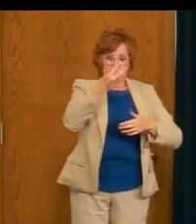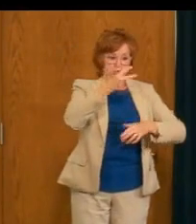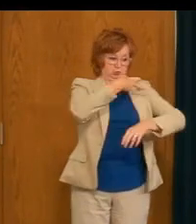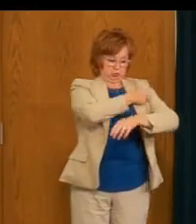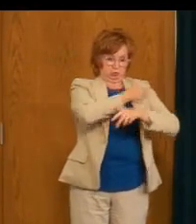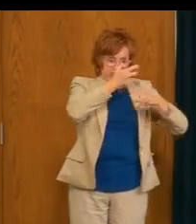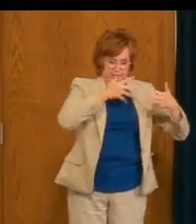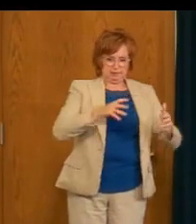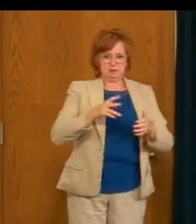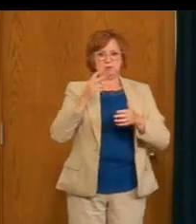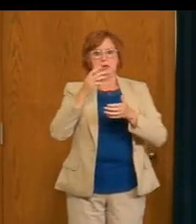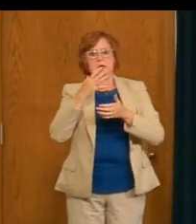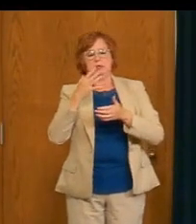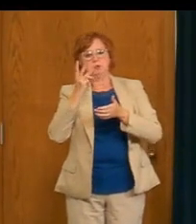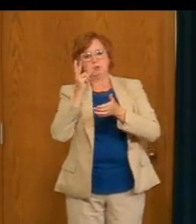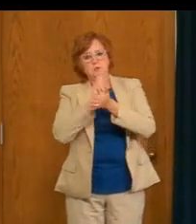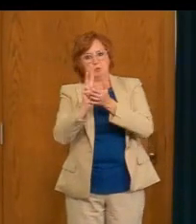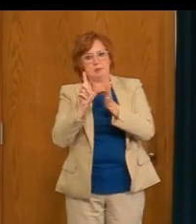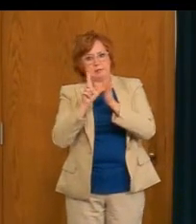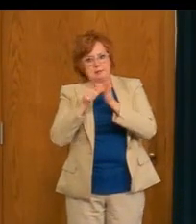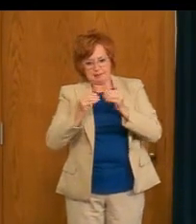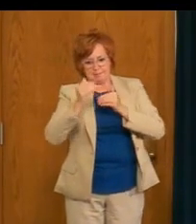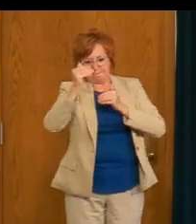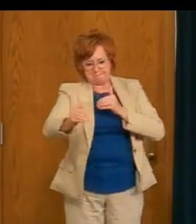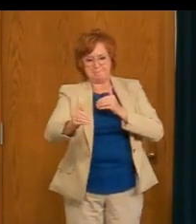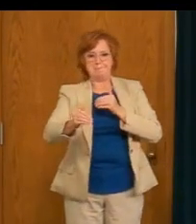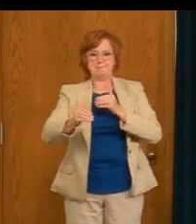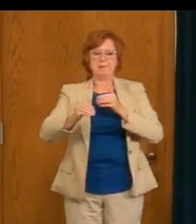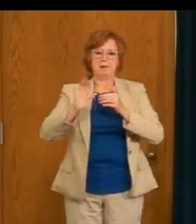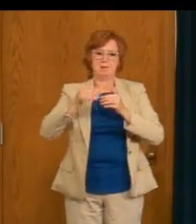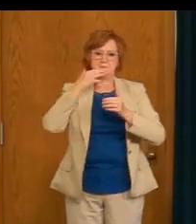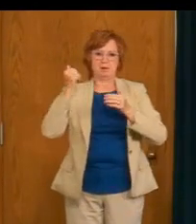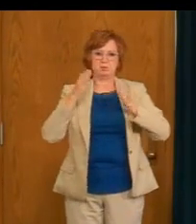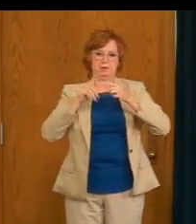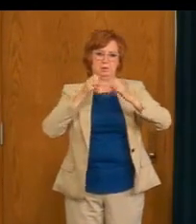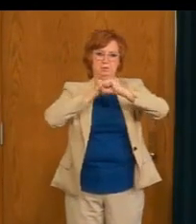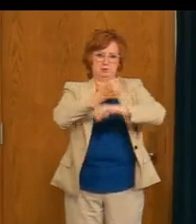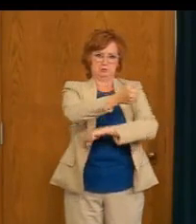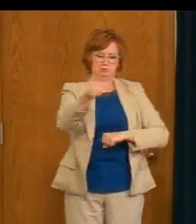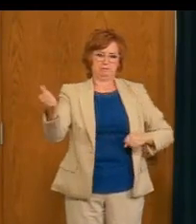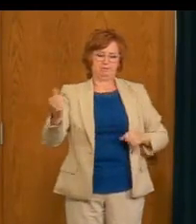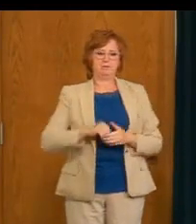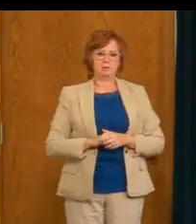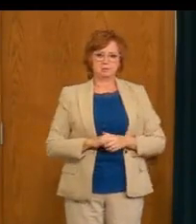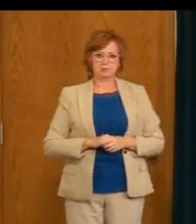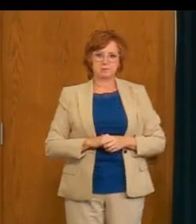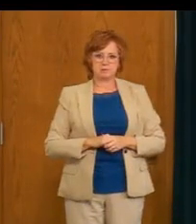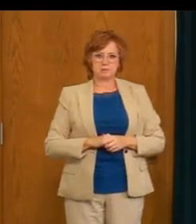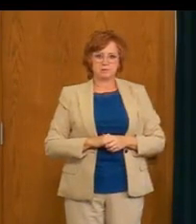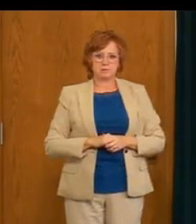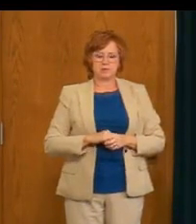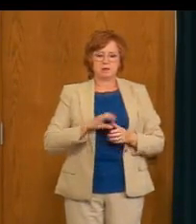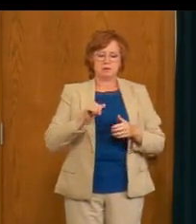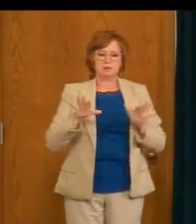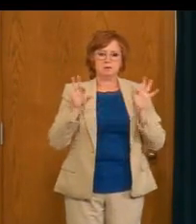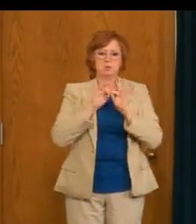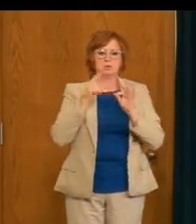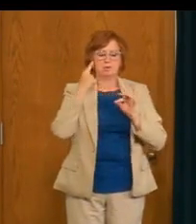our best protection right now against COVID, and will be for the foreseeable future with all the variants that are currently circulating in